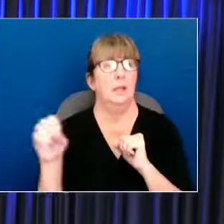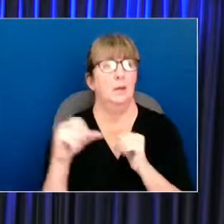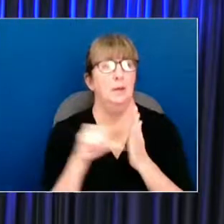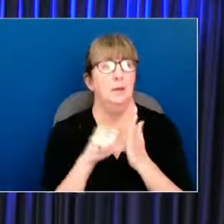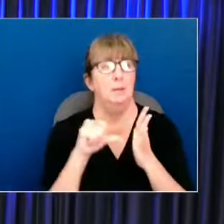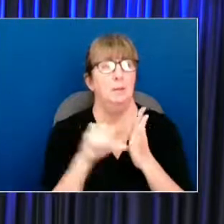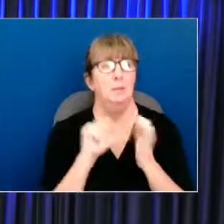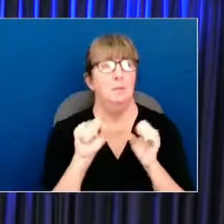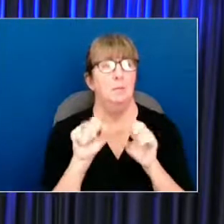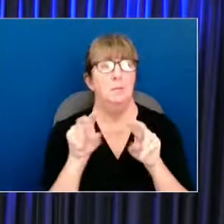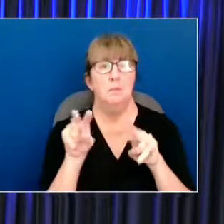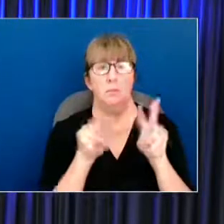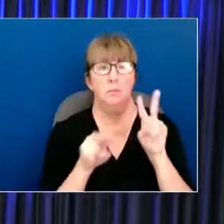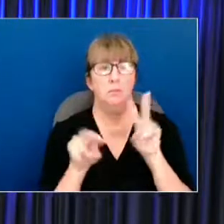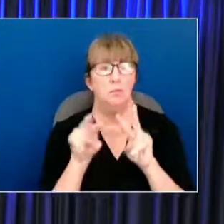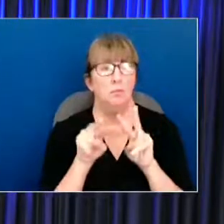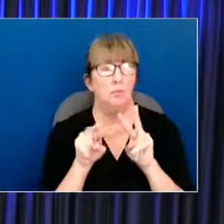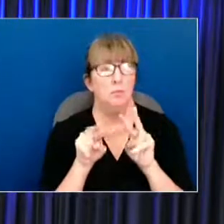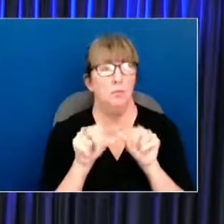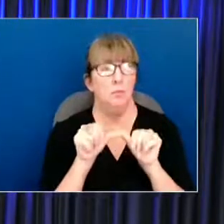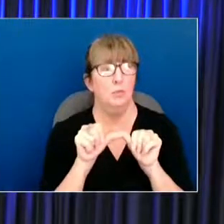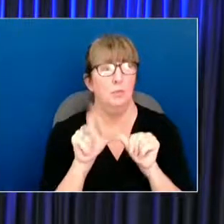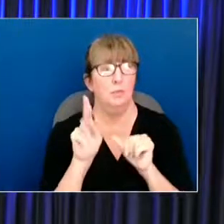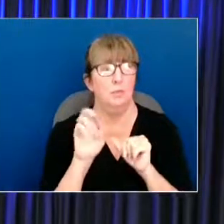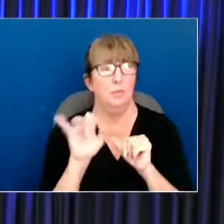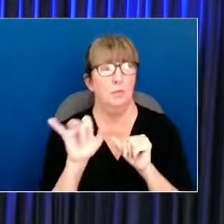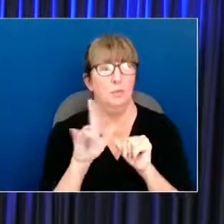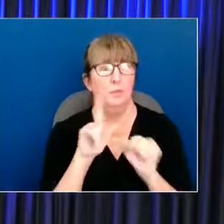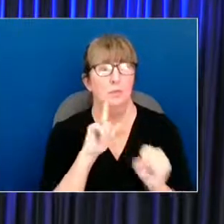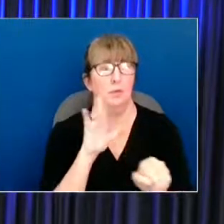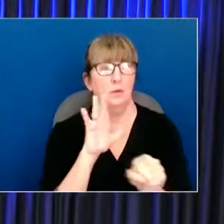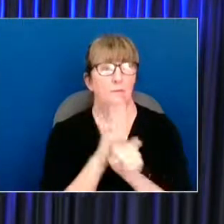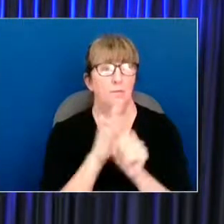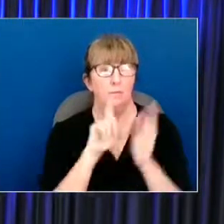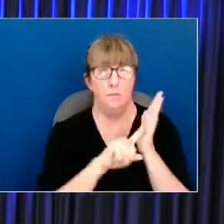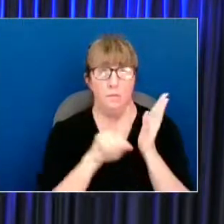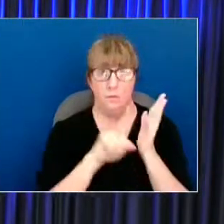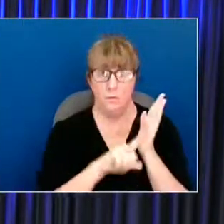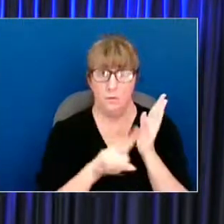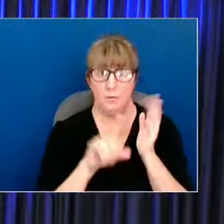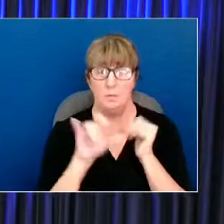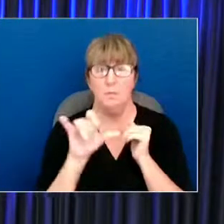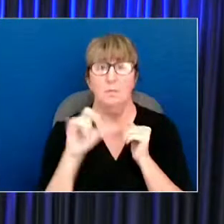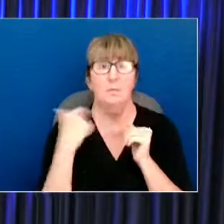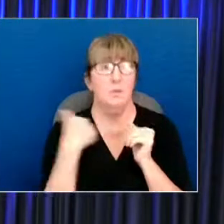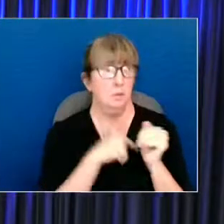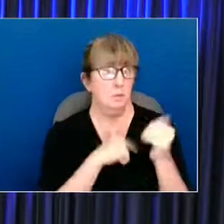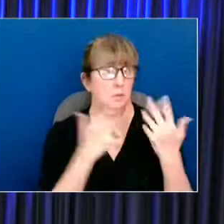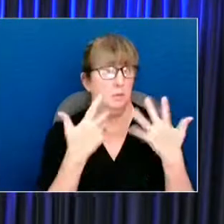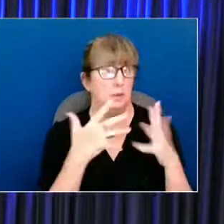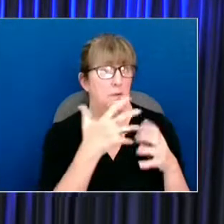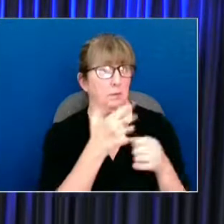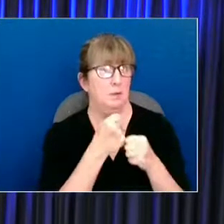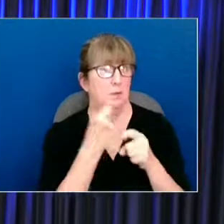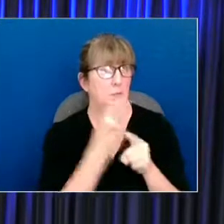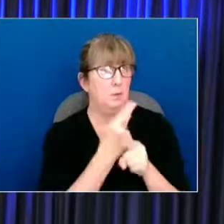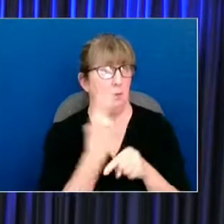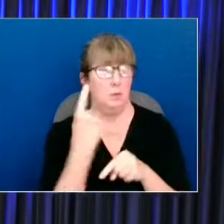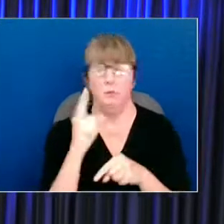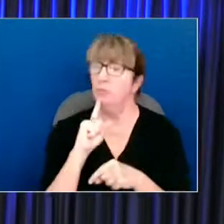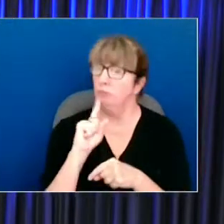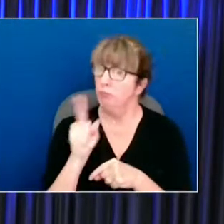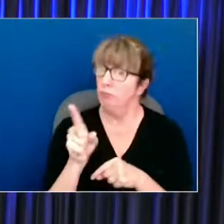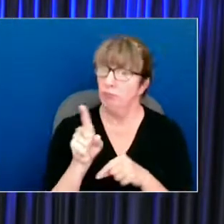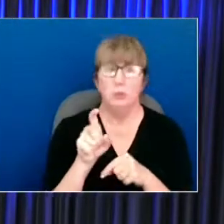at the persistent key and confirm that that we've received the correct one? Sure. You should be able to see